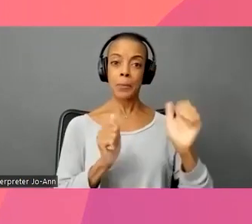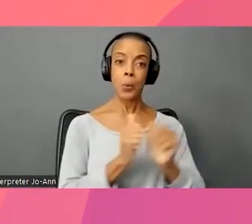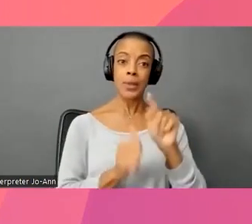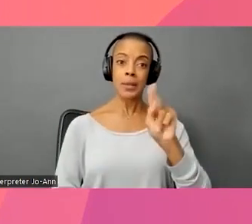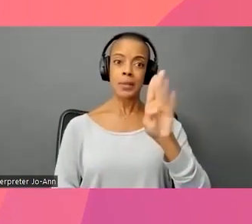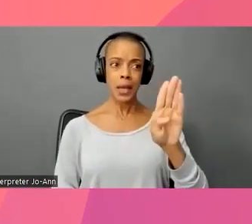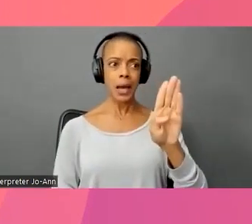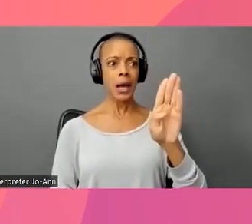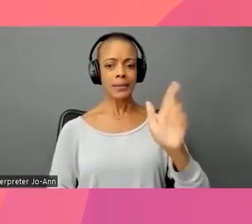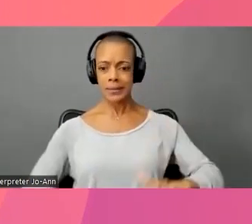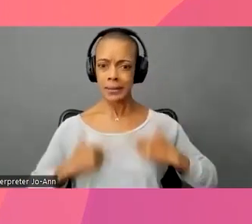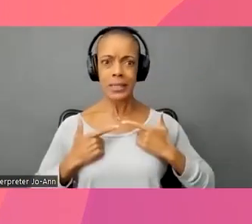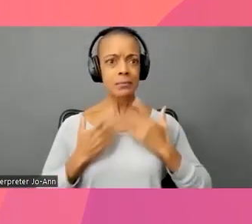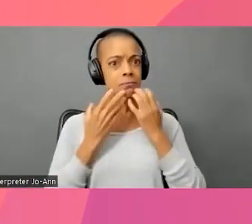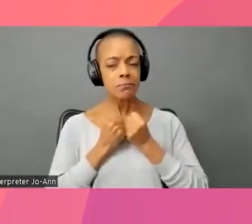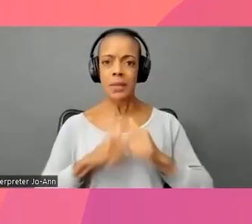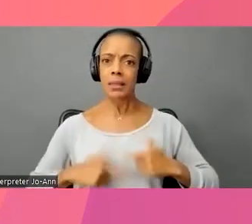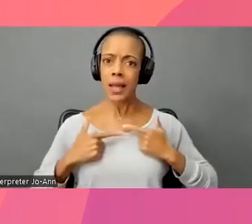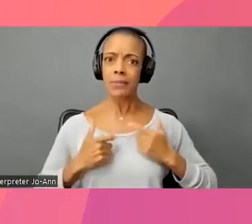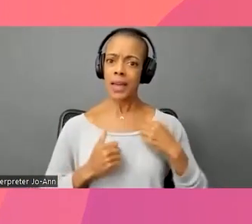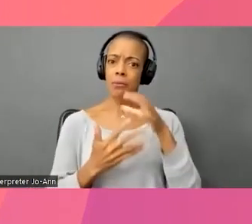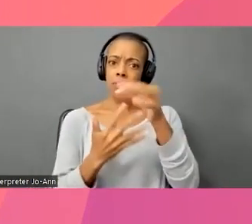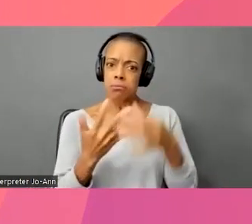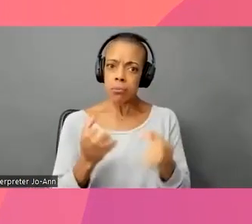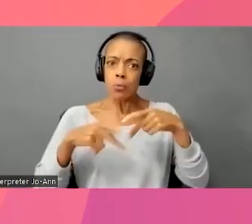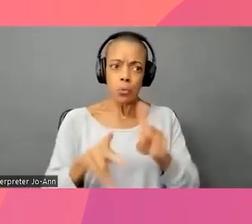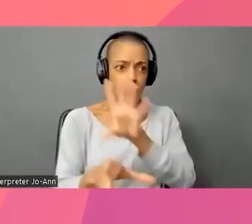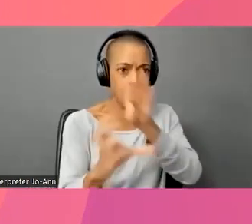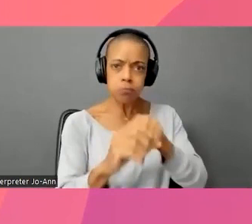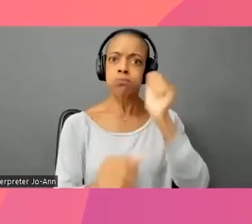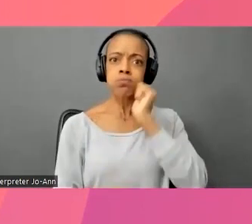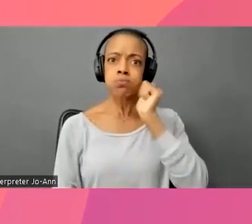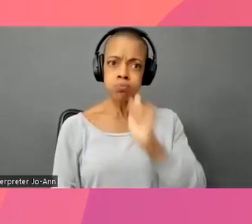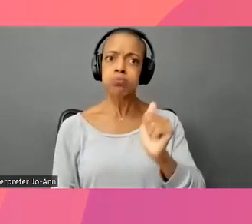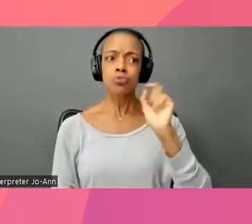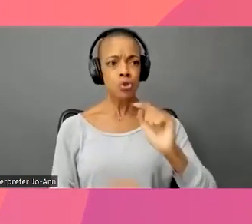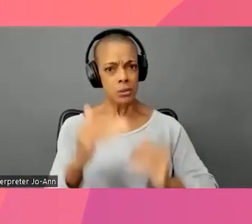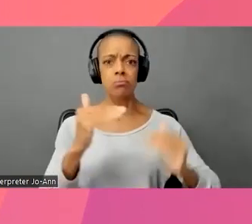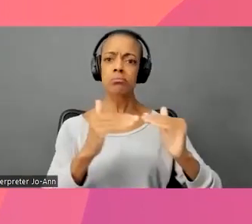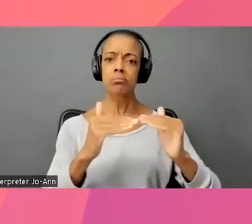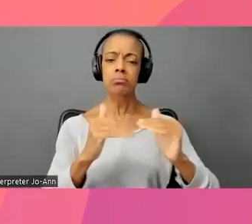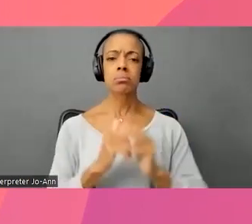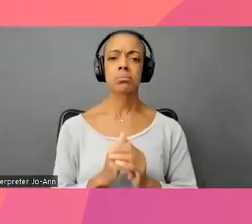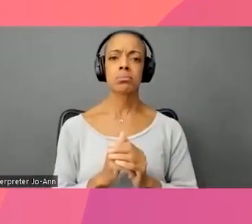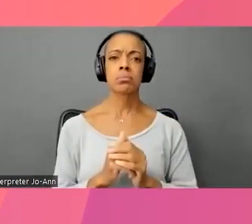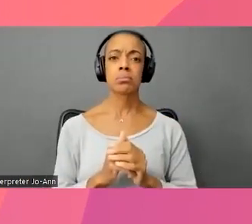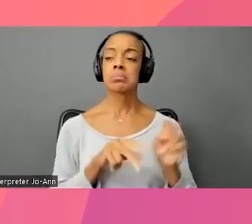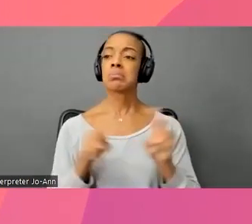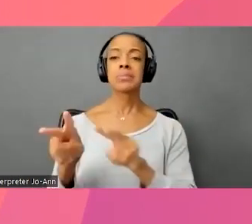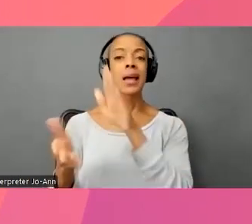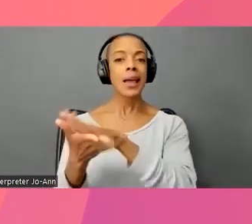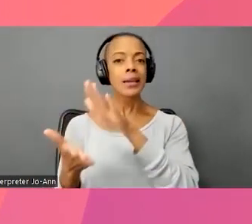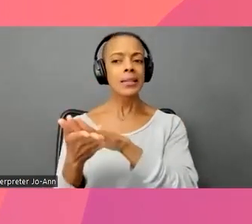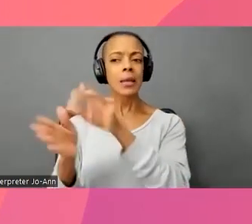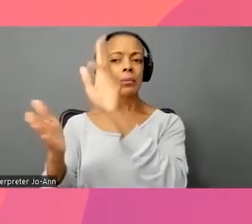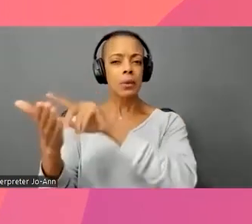meaningful lives where they can have every opportunity to participate in daily life. I looked to the academic literature to see what was